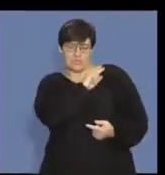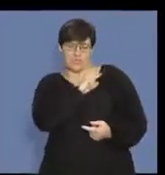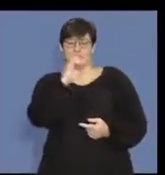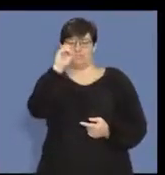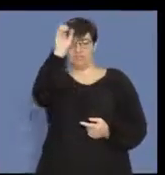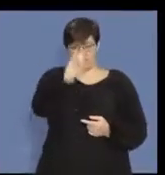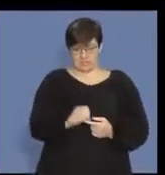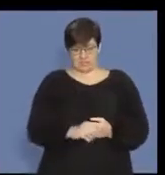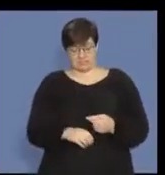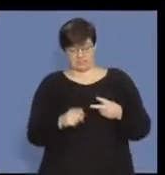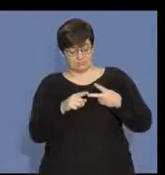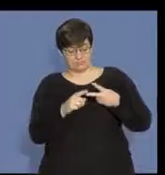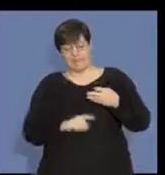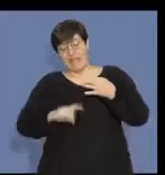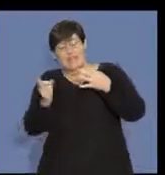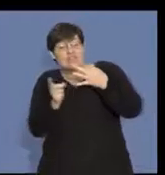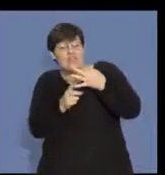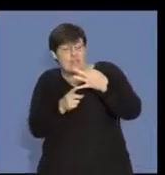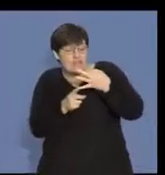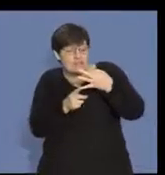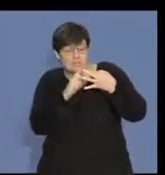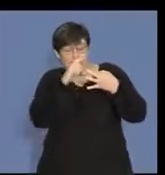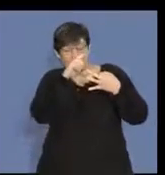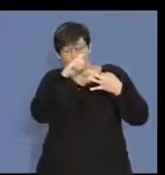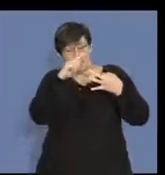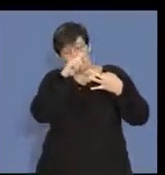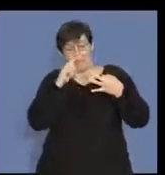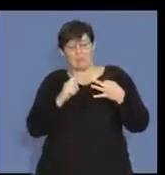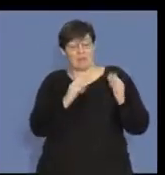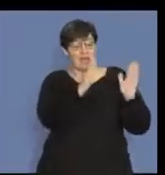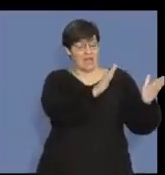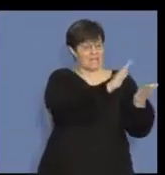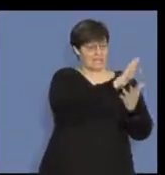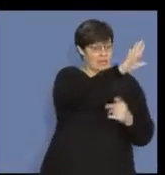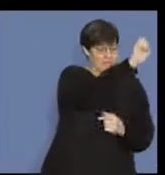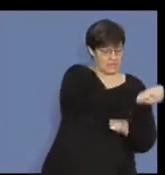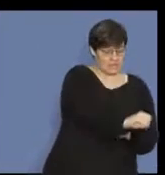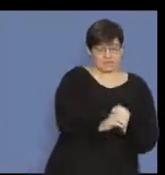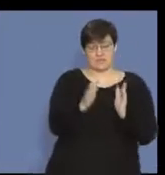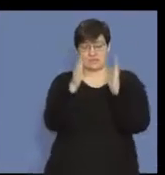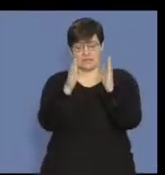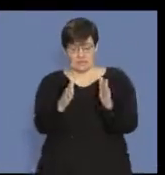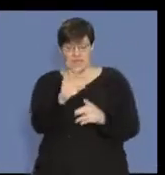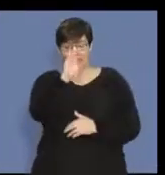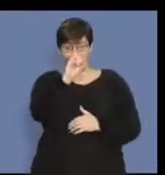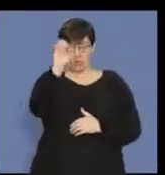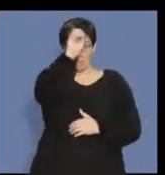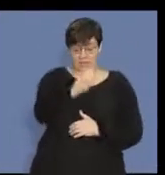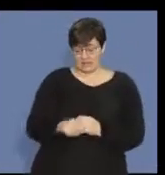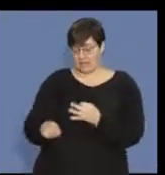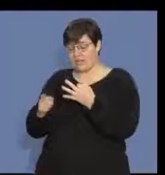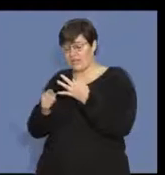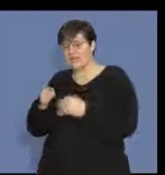VAT exempted. Now this one here, okay, let's just do this here. This one